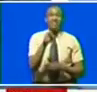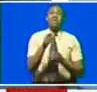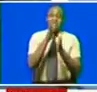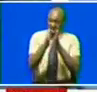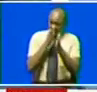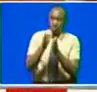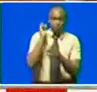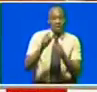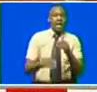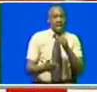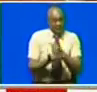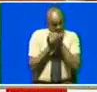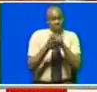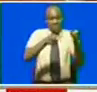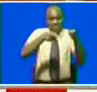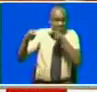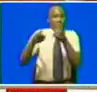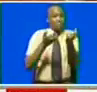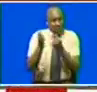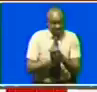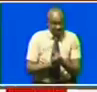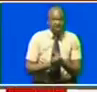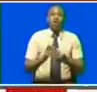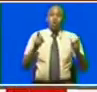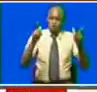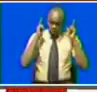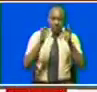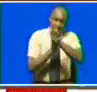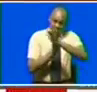will complement the cargo offtake business, trucks will still